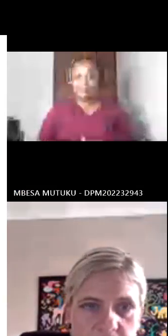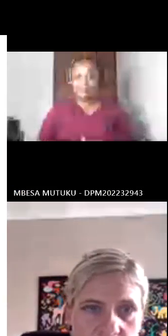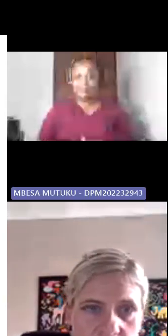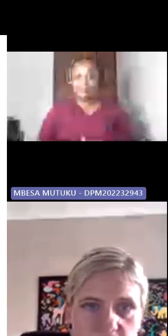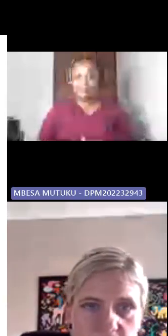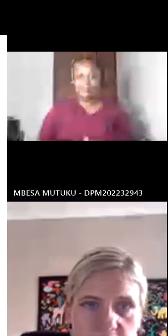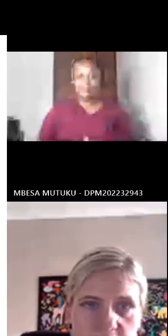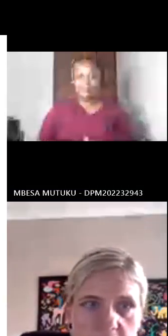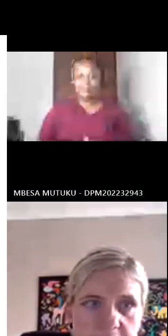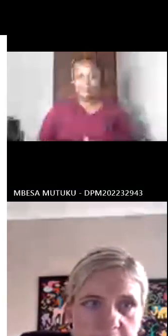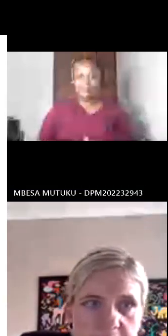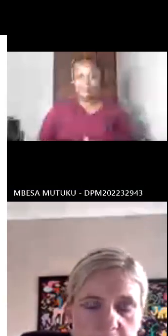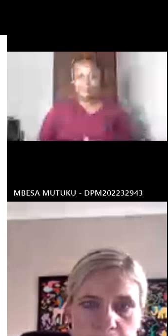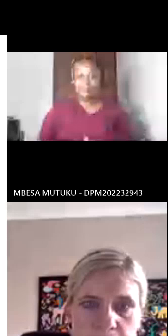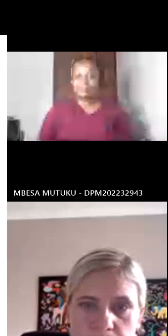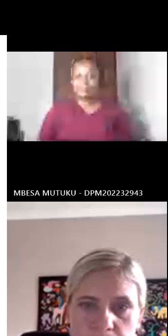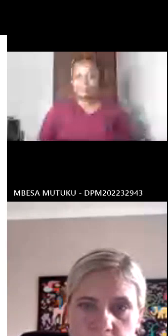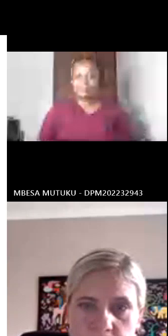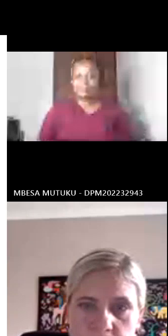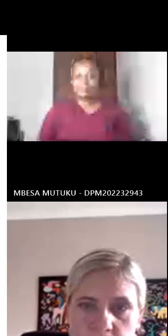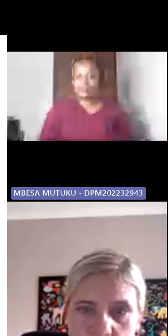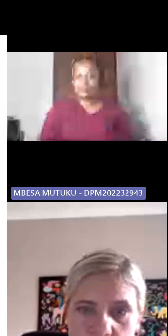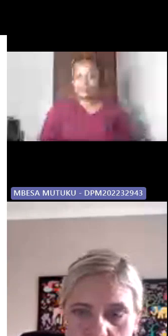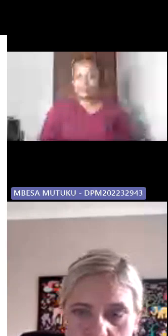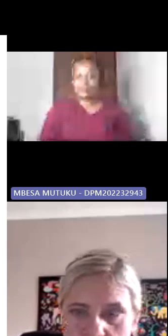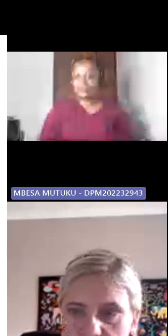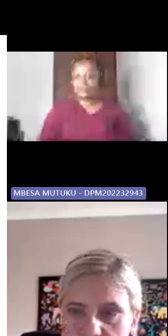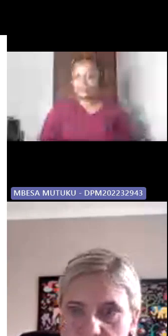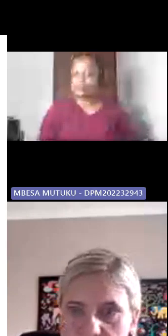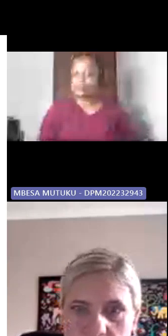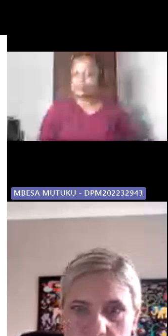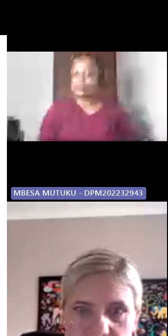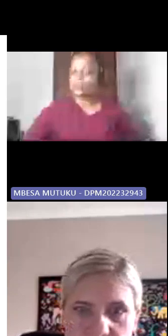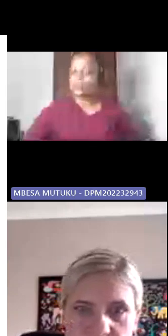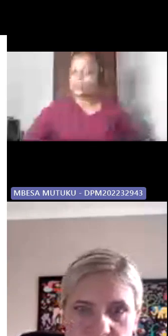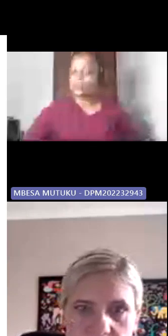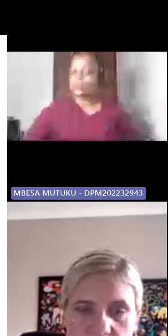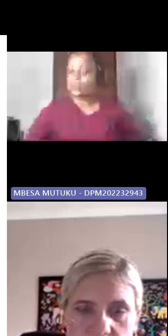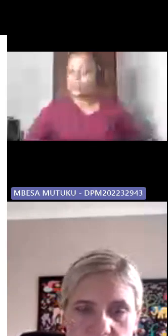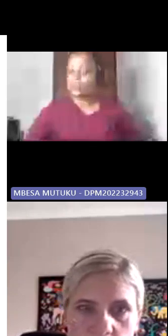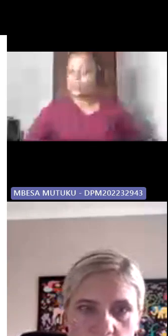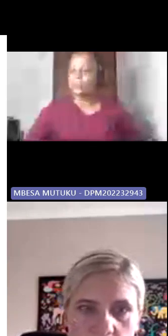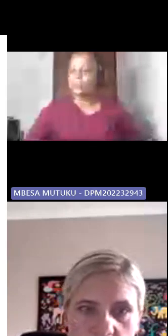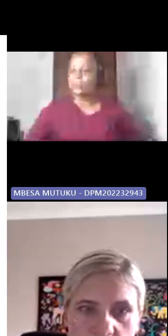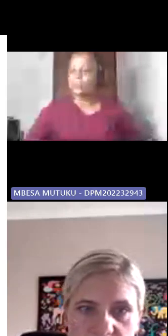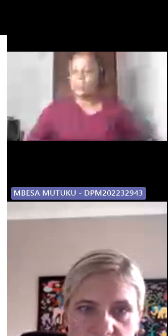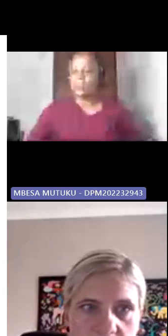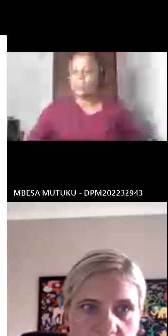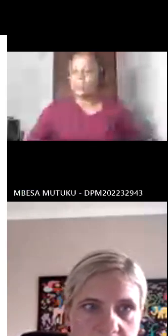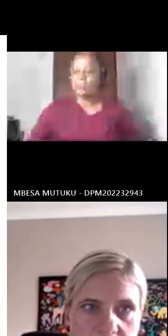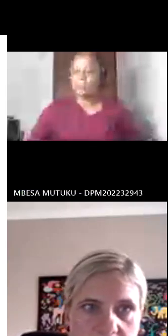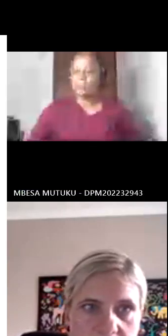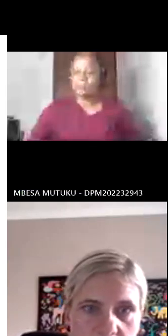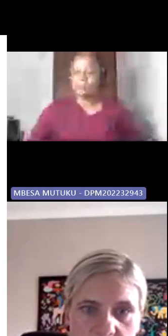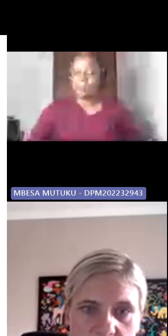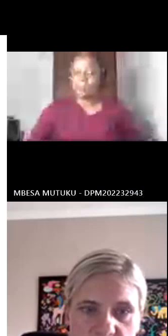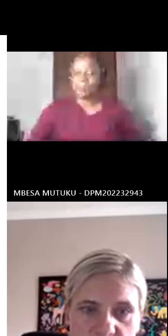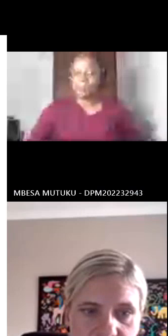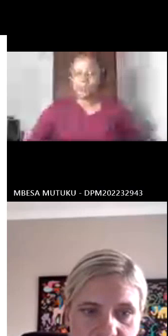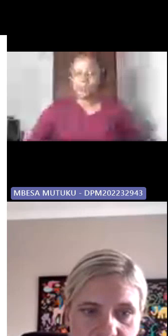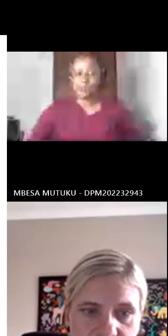because your connection is quite I don't know if it's interrupted, but we're Okay. not seeing a